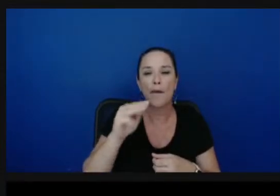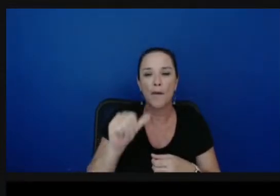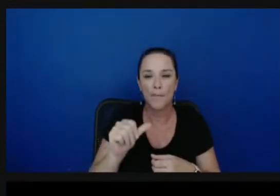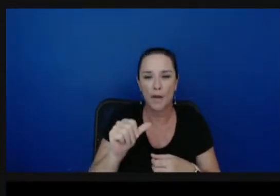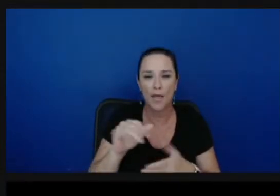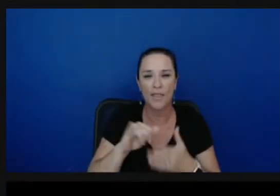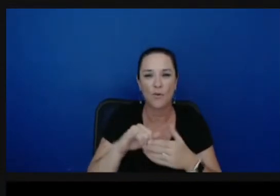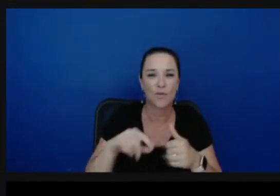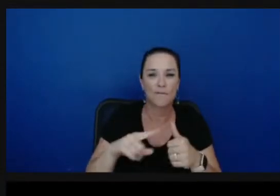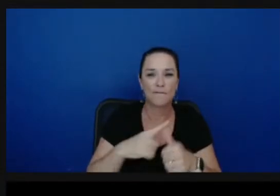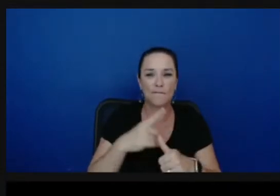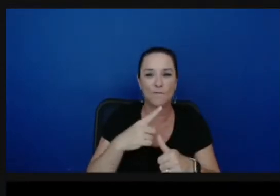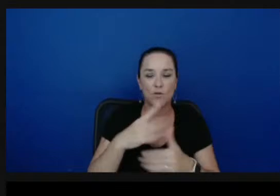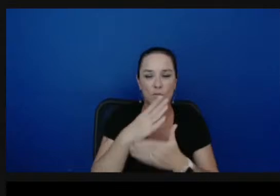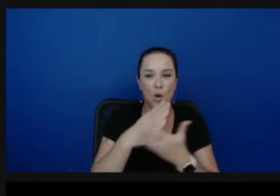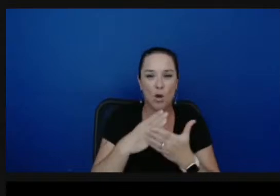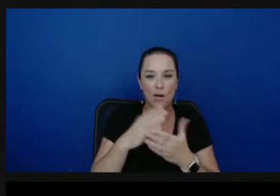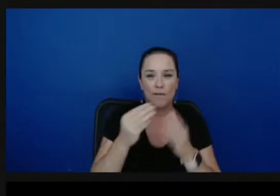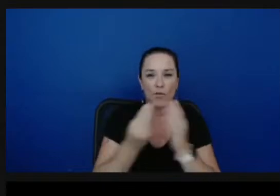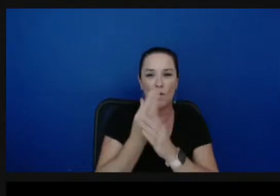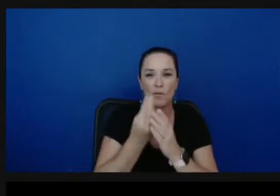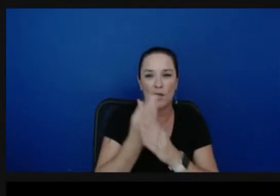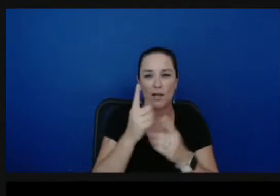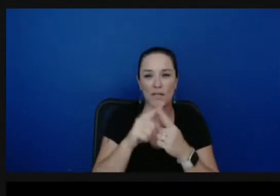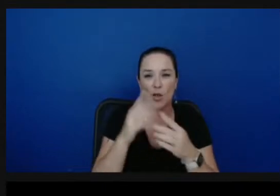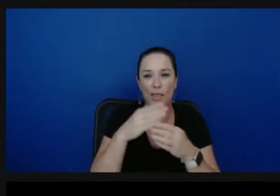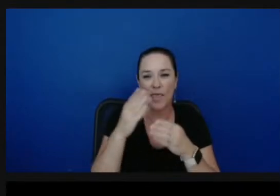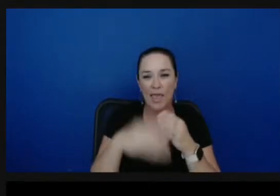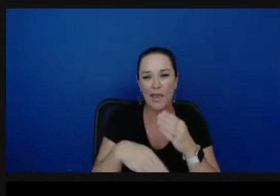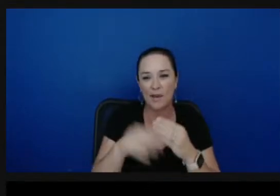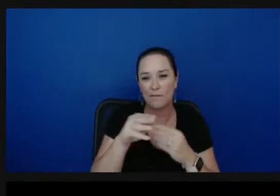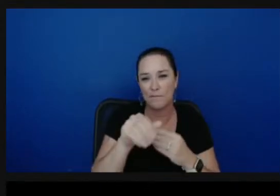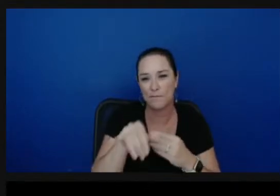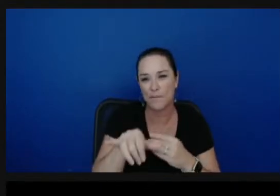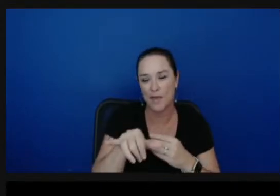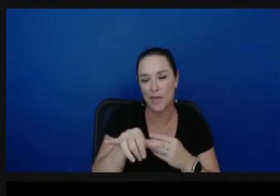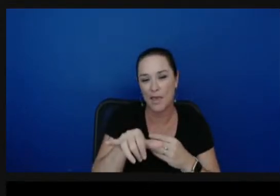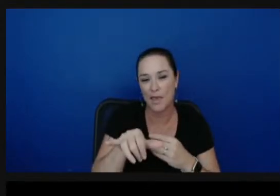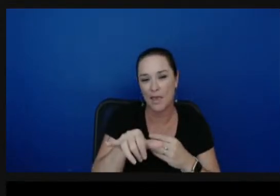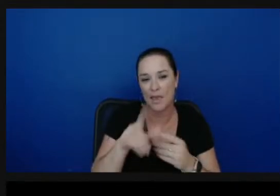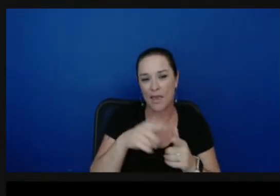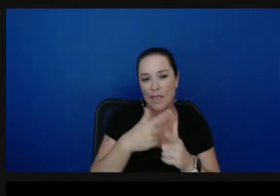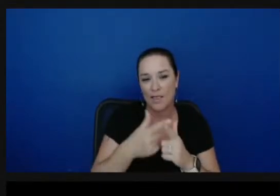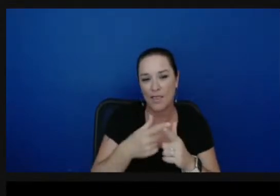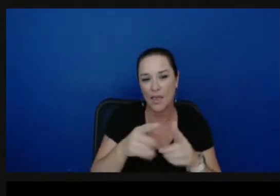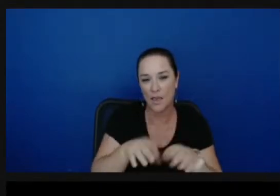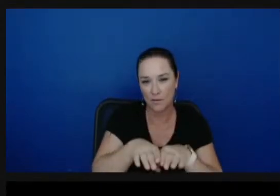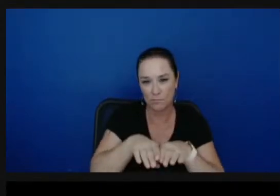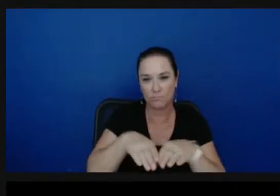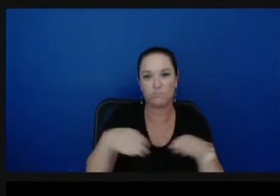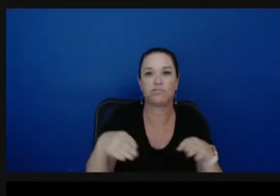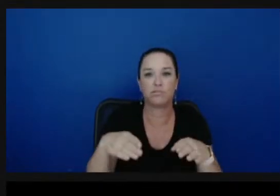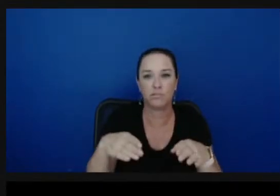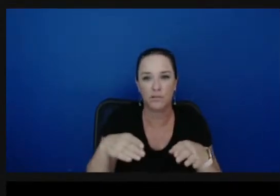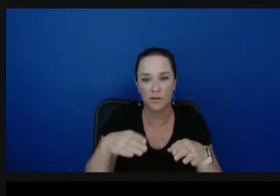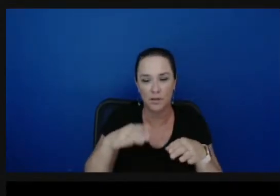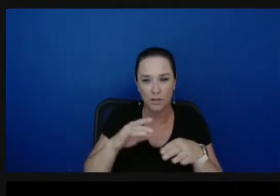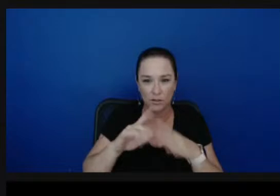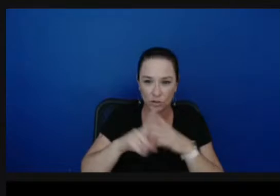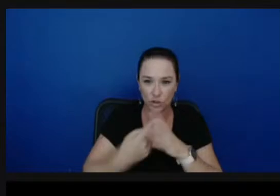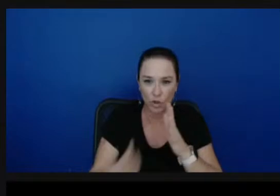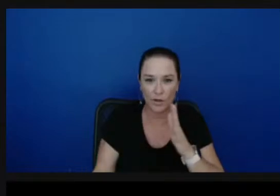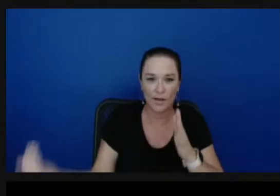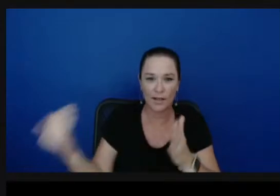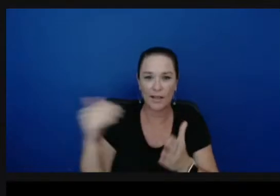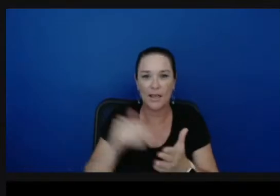eruption, until at the end of May, Ahuela'au Fissure 8 reactivates, tapping the magma that drained from